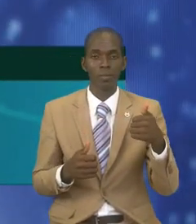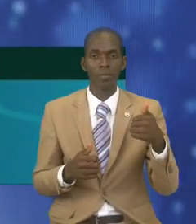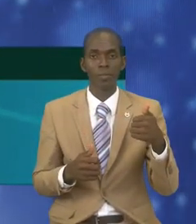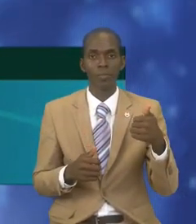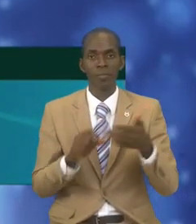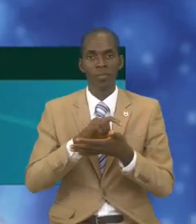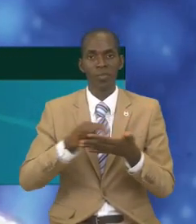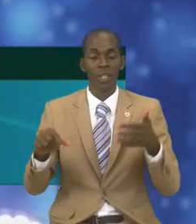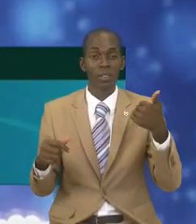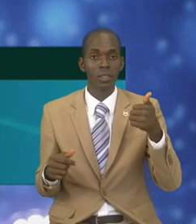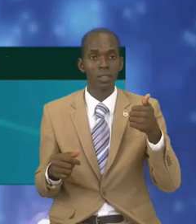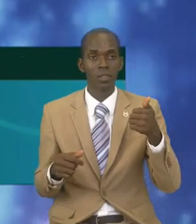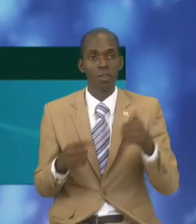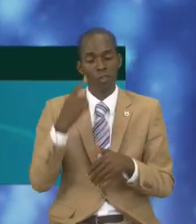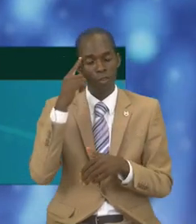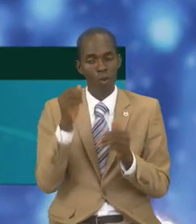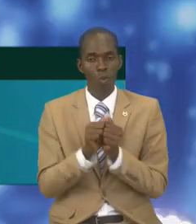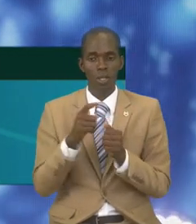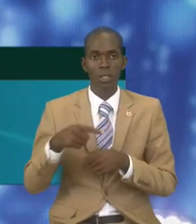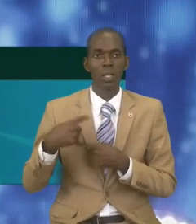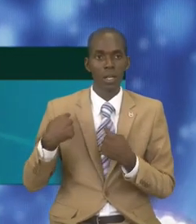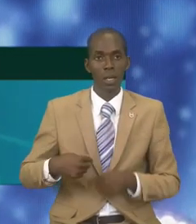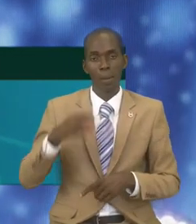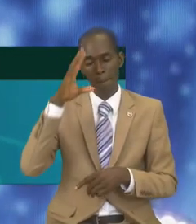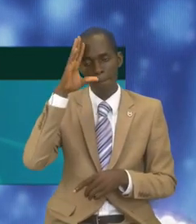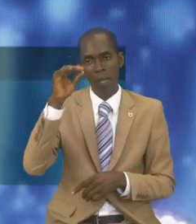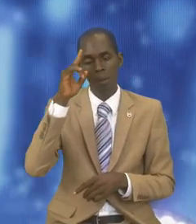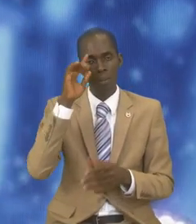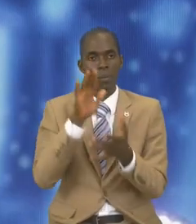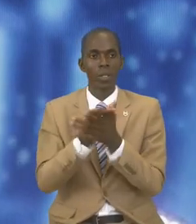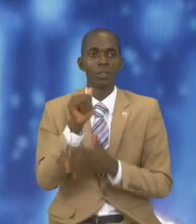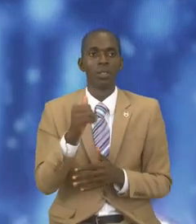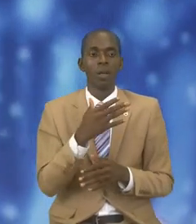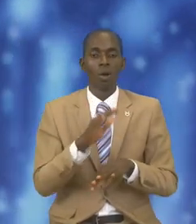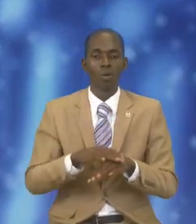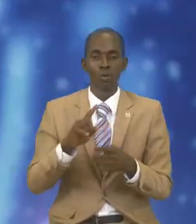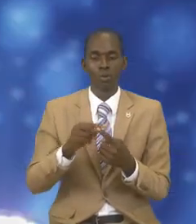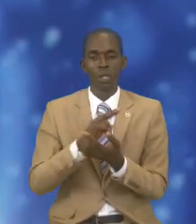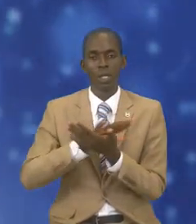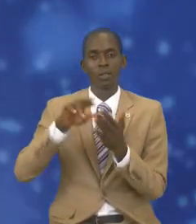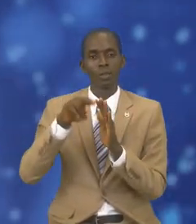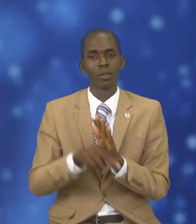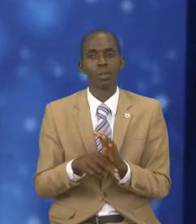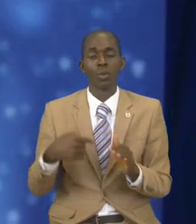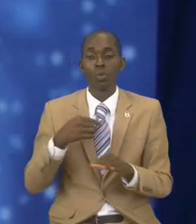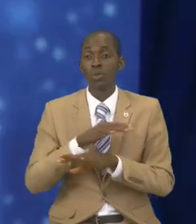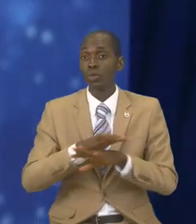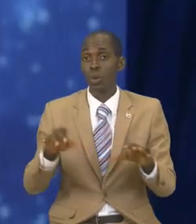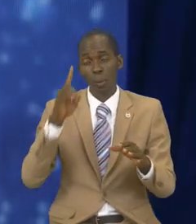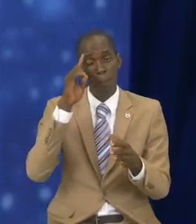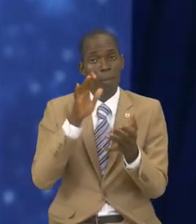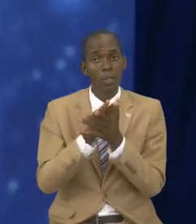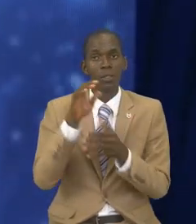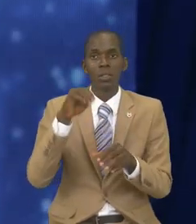In verse 10 it says, for what the heart man believeth unto righteousness. We don't believe into